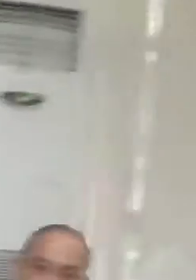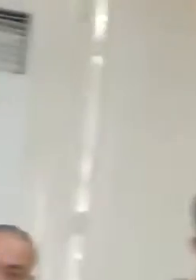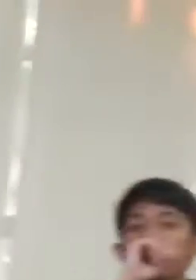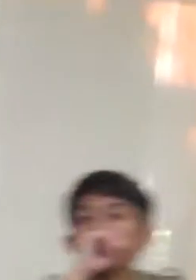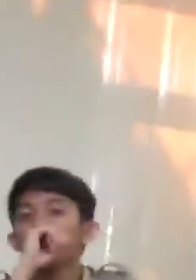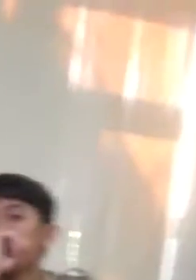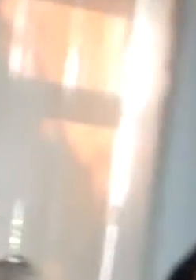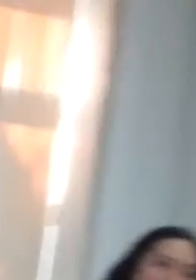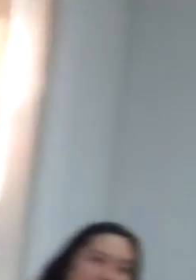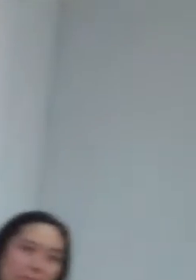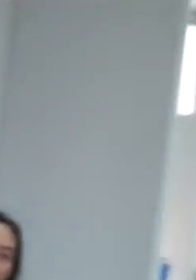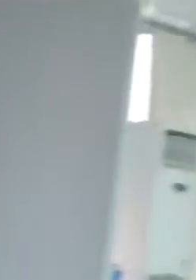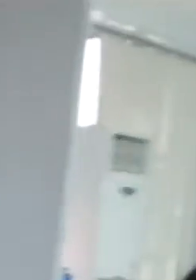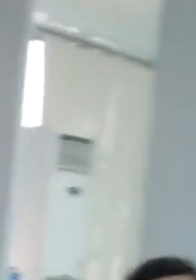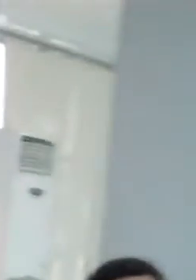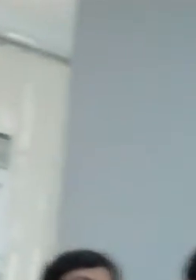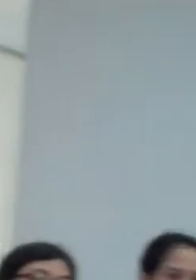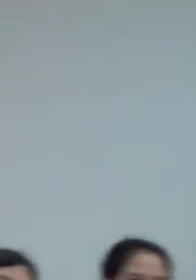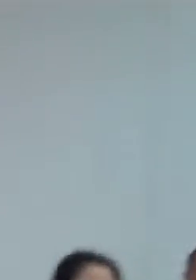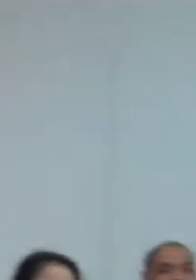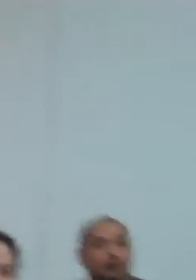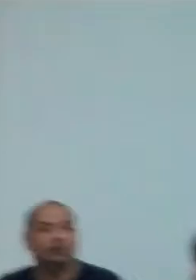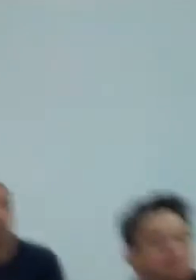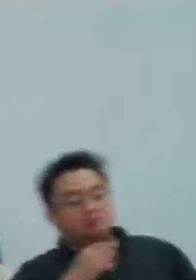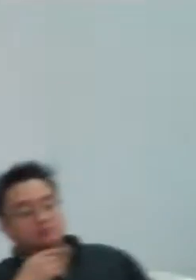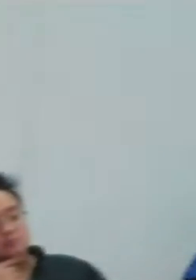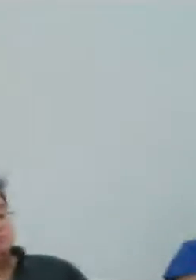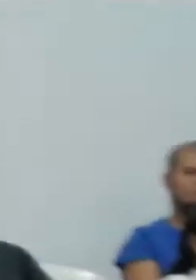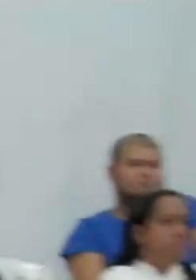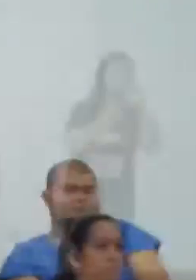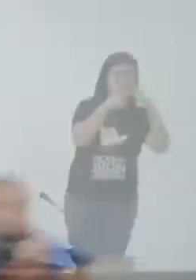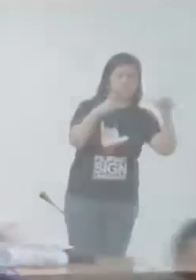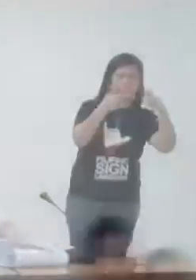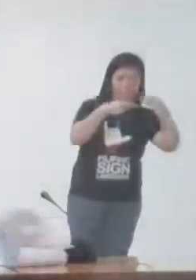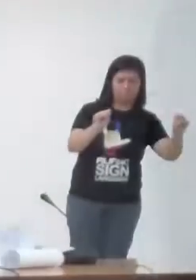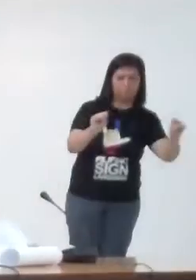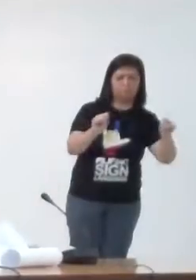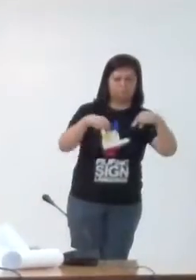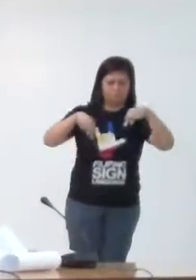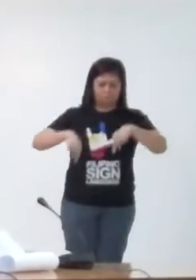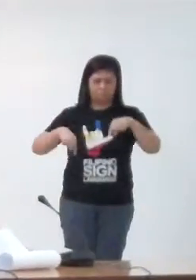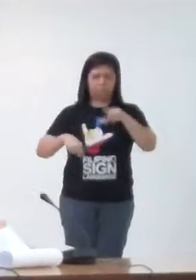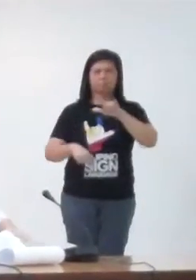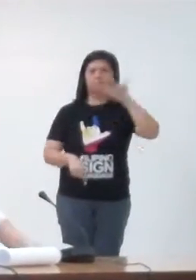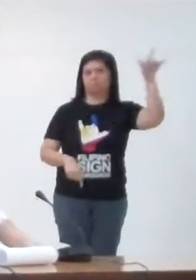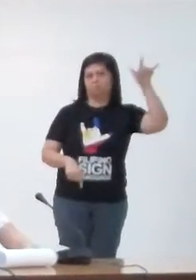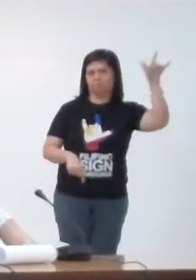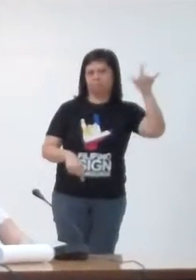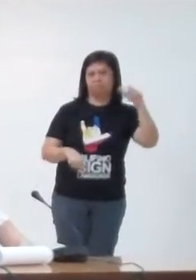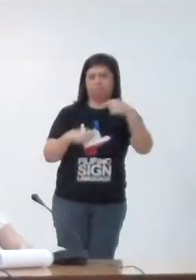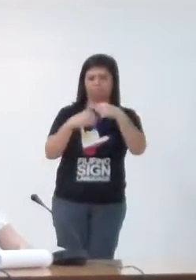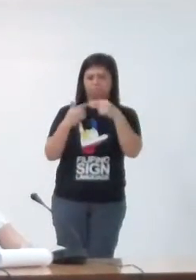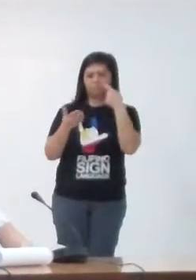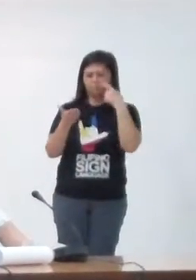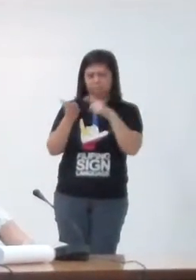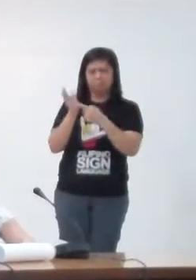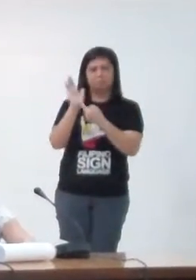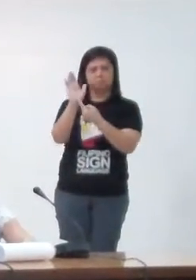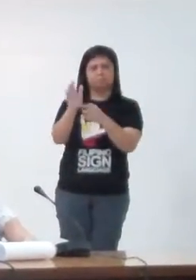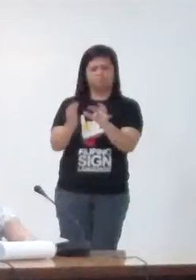of Filipino Sign Language. And so many of the people who say that they are the same here and abroad, and has been cited